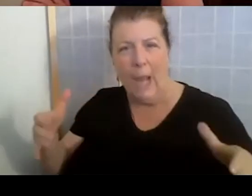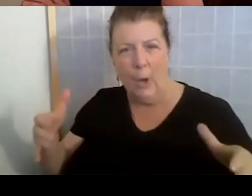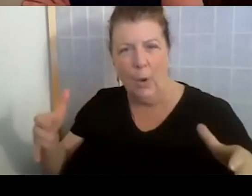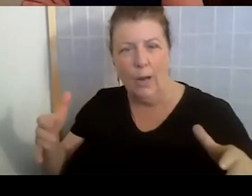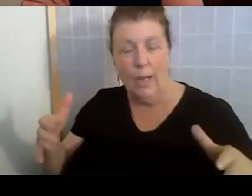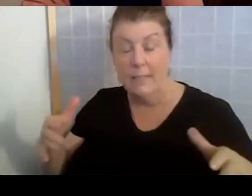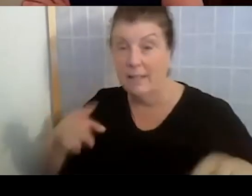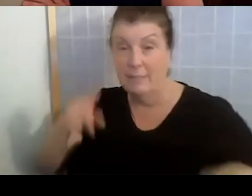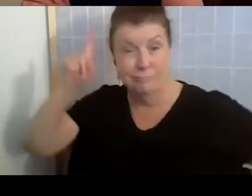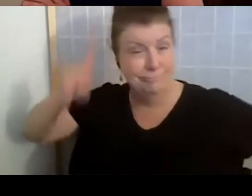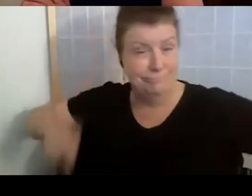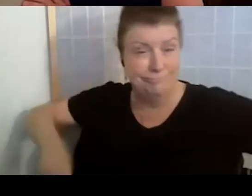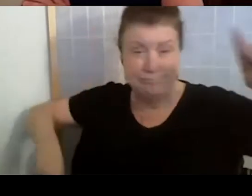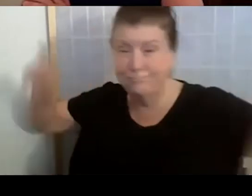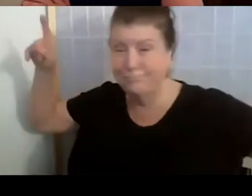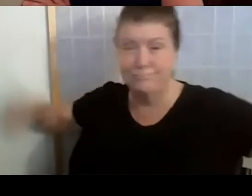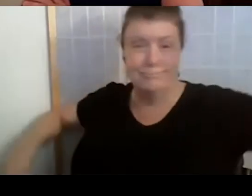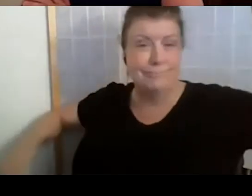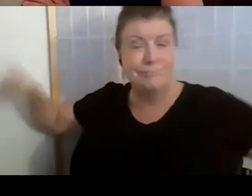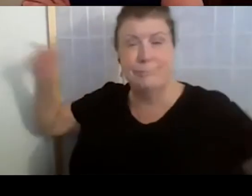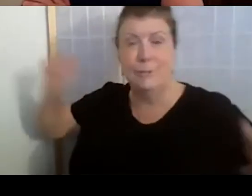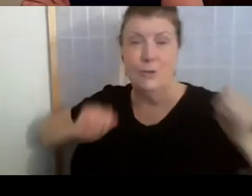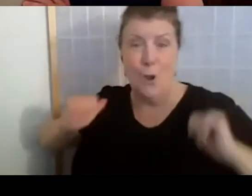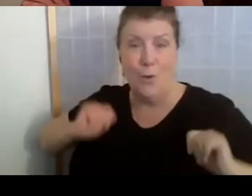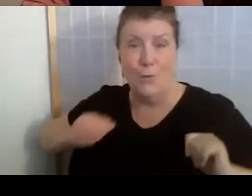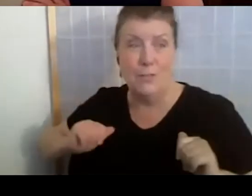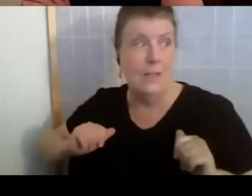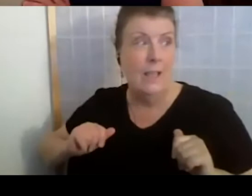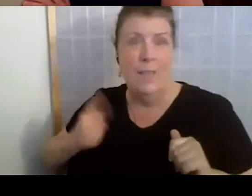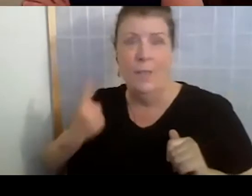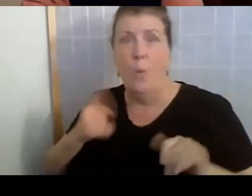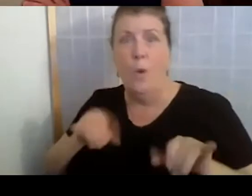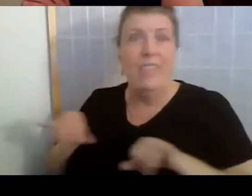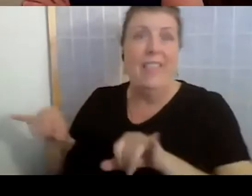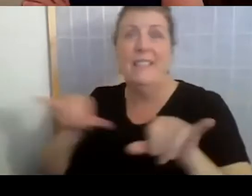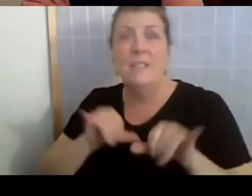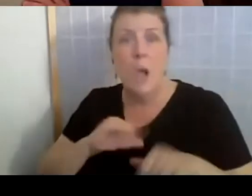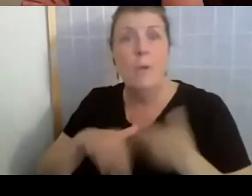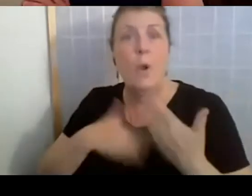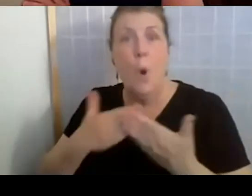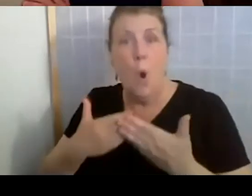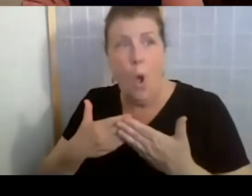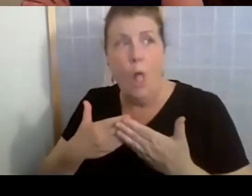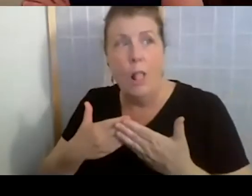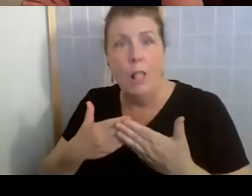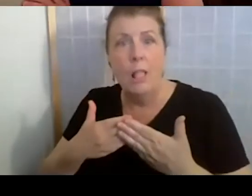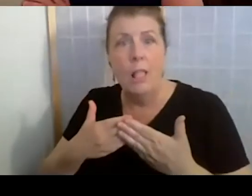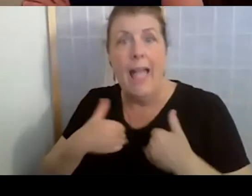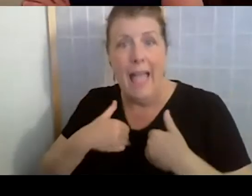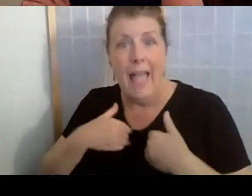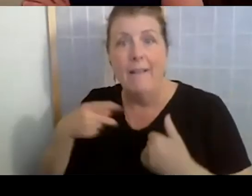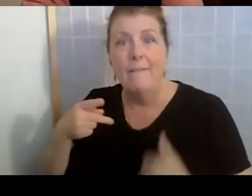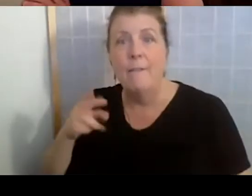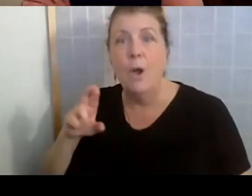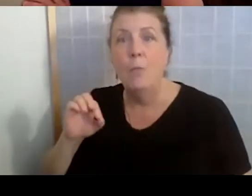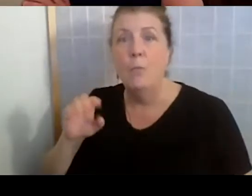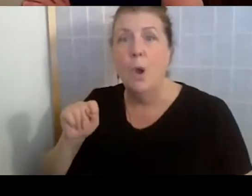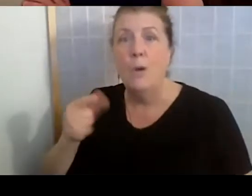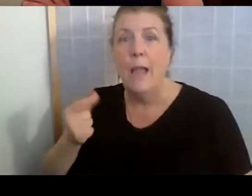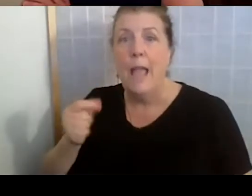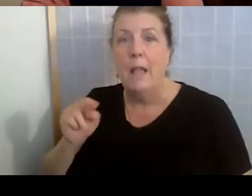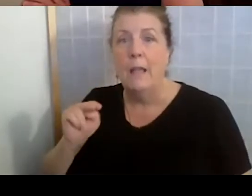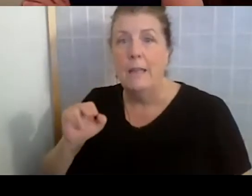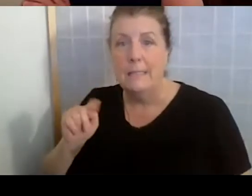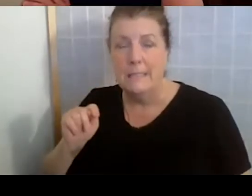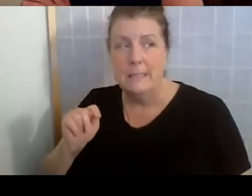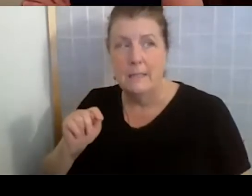that they're all female protagonists, which is actually not a lot to have in common. True. It's just rare. But yeah. I